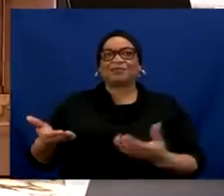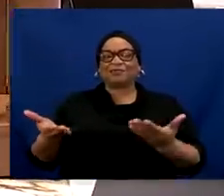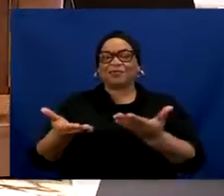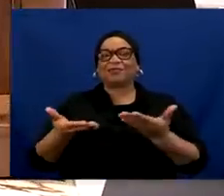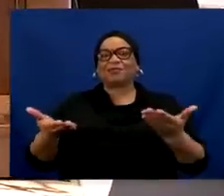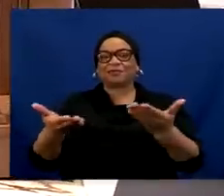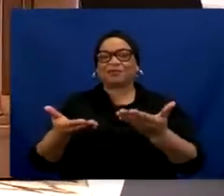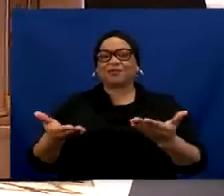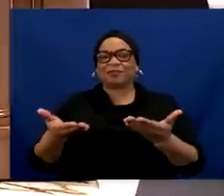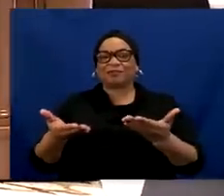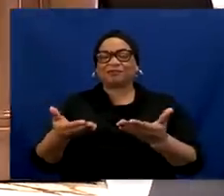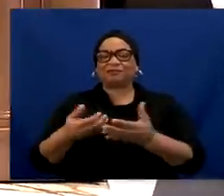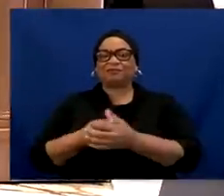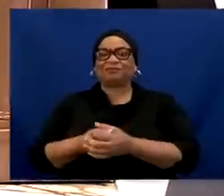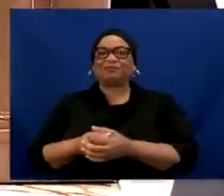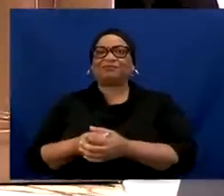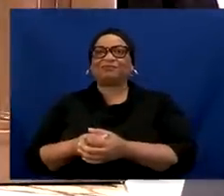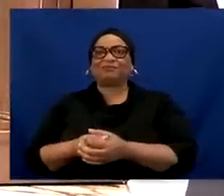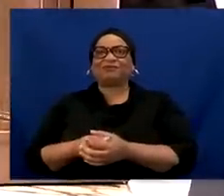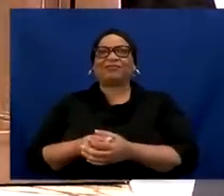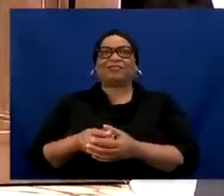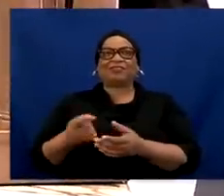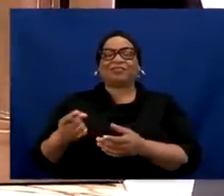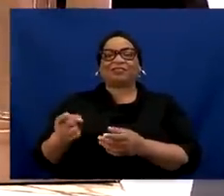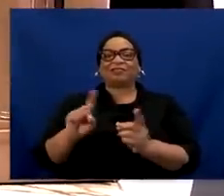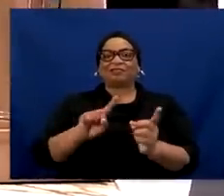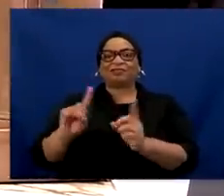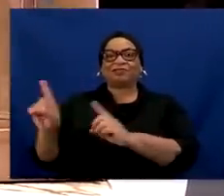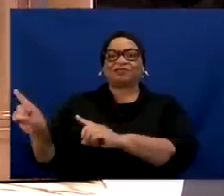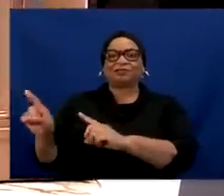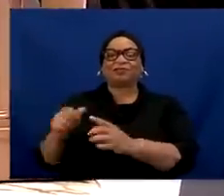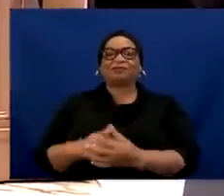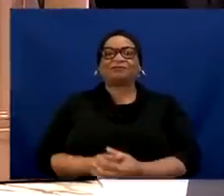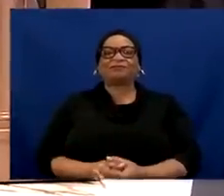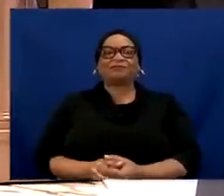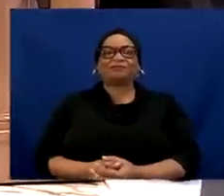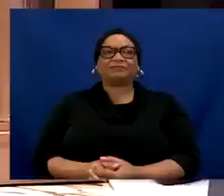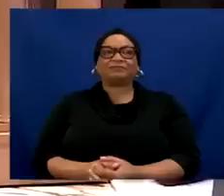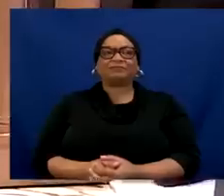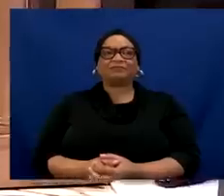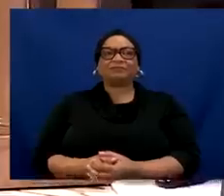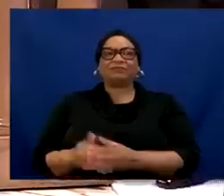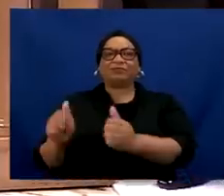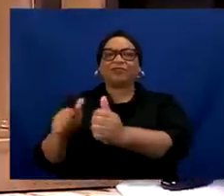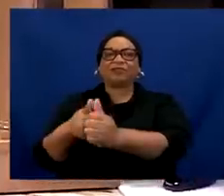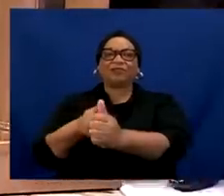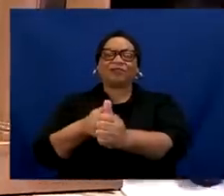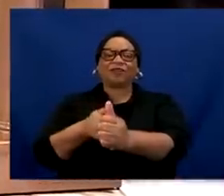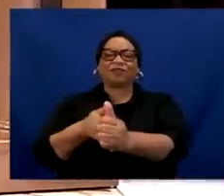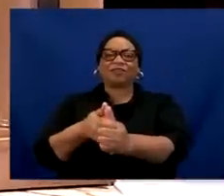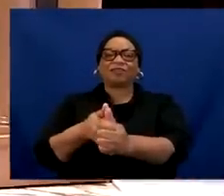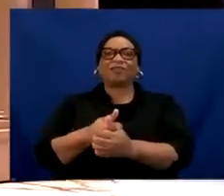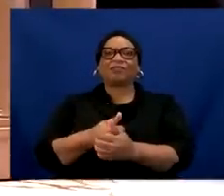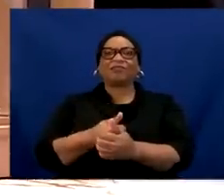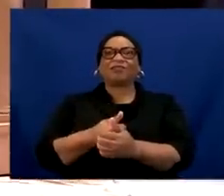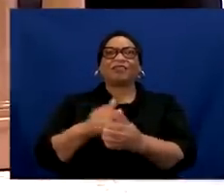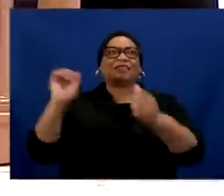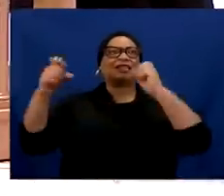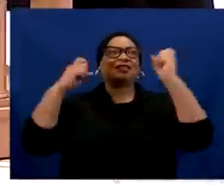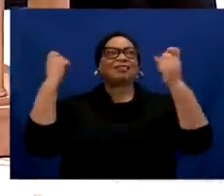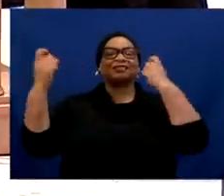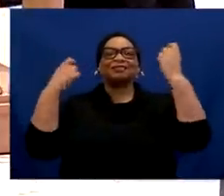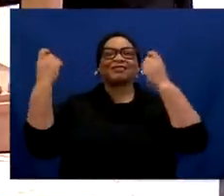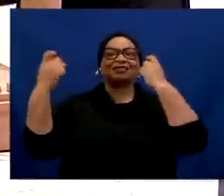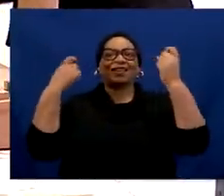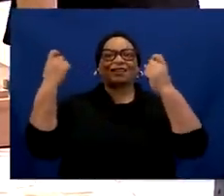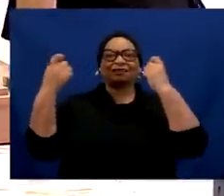Avenue Baptist Church. Which way? All right, come on. Let's go this way, please. Let's go this way. Follow those individuals right there. Come on, celebrate them as they